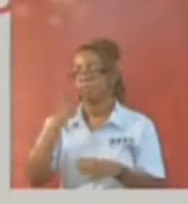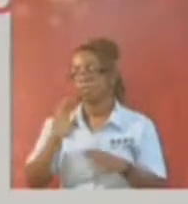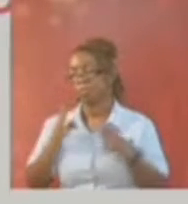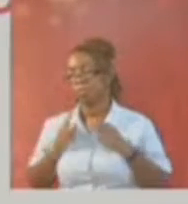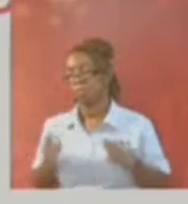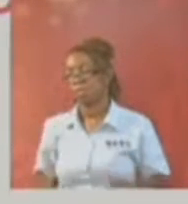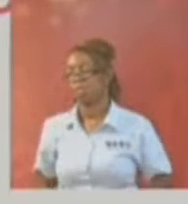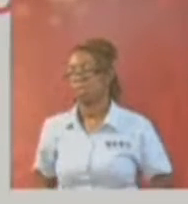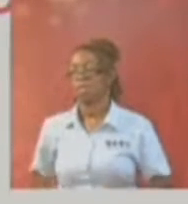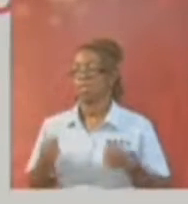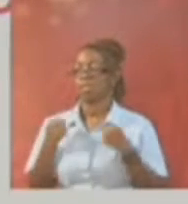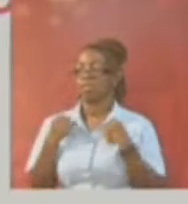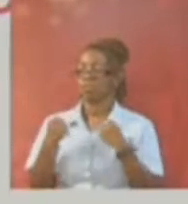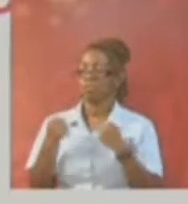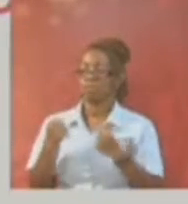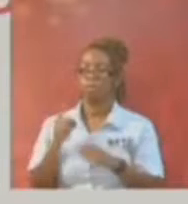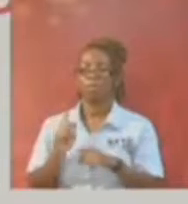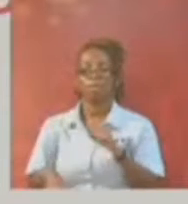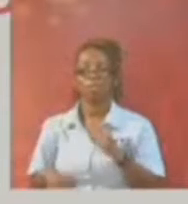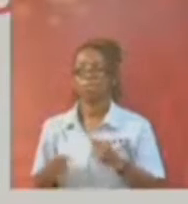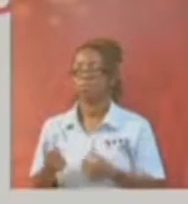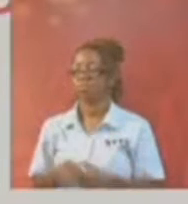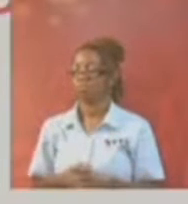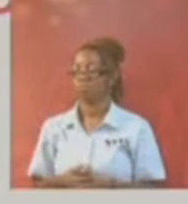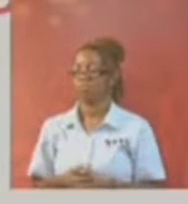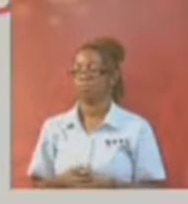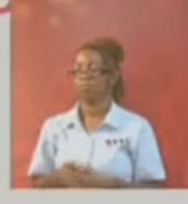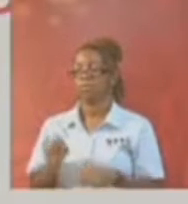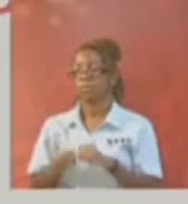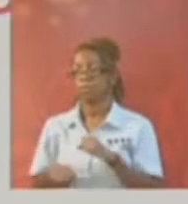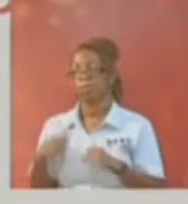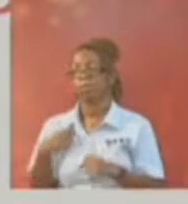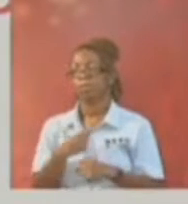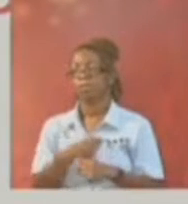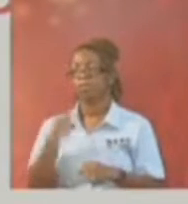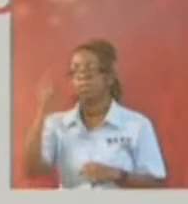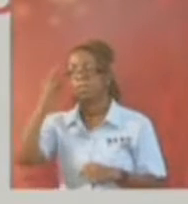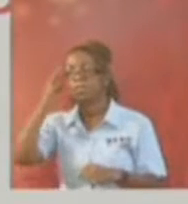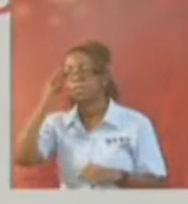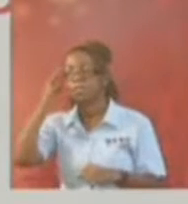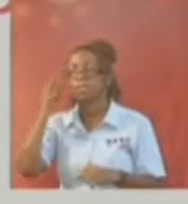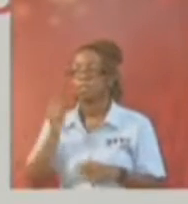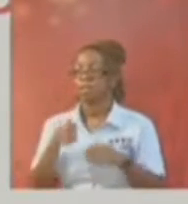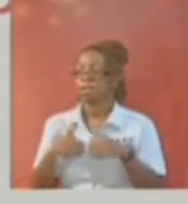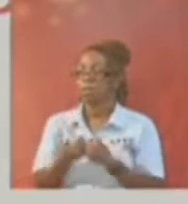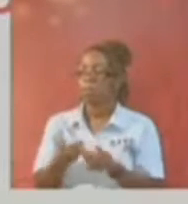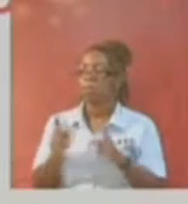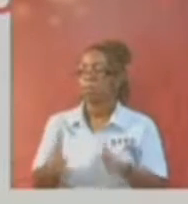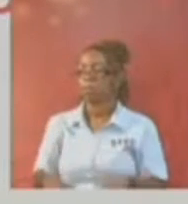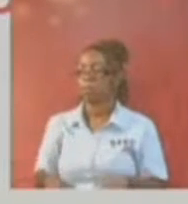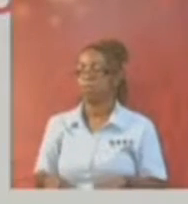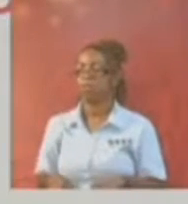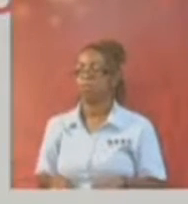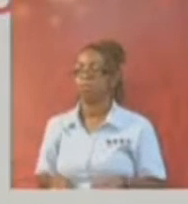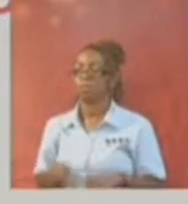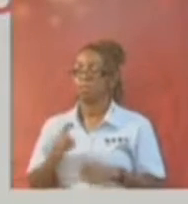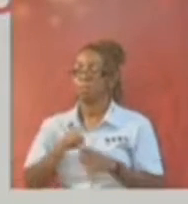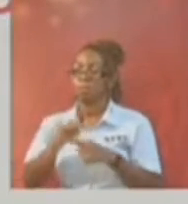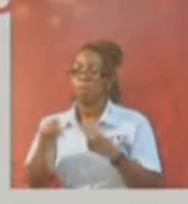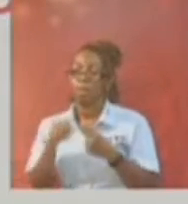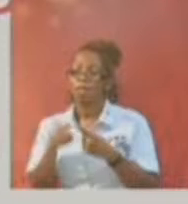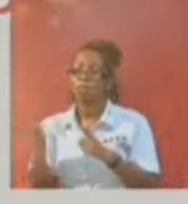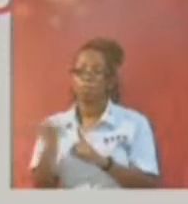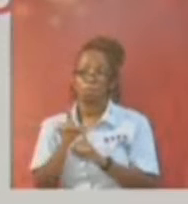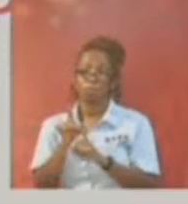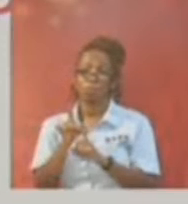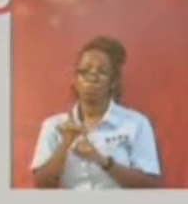we generally look at the way that the person would have progressed between when they got ill and when they passed